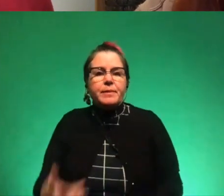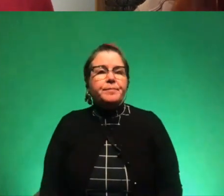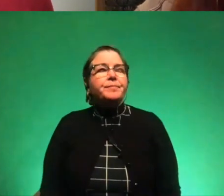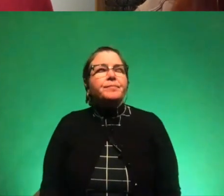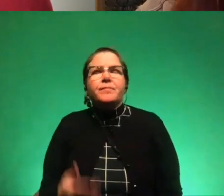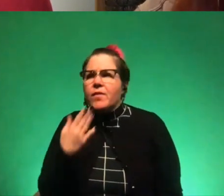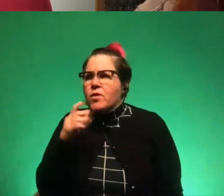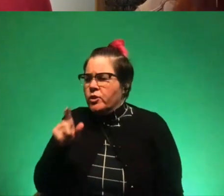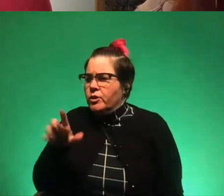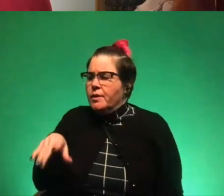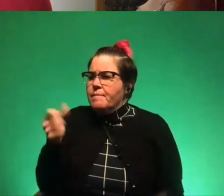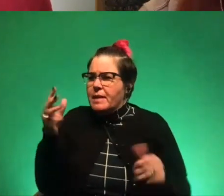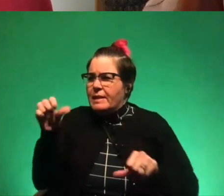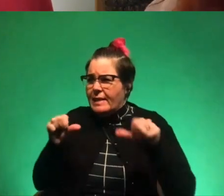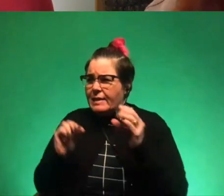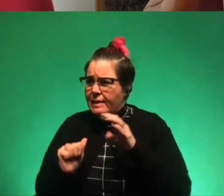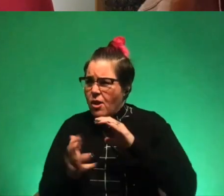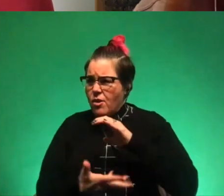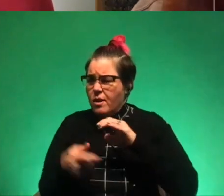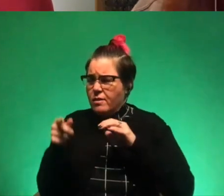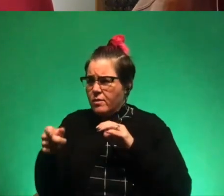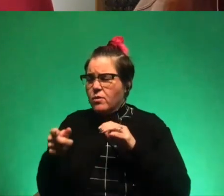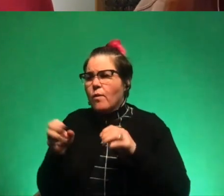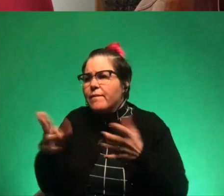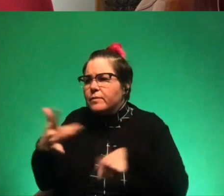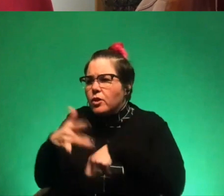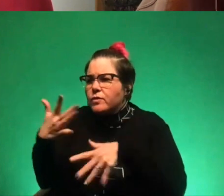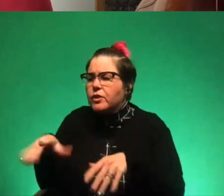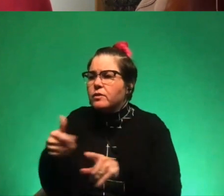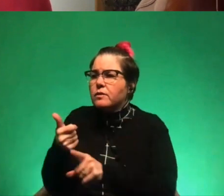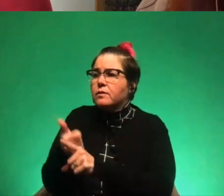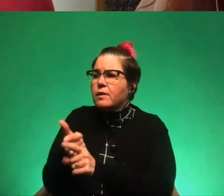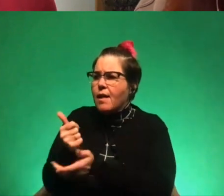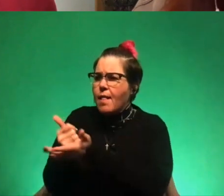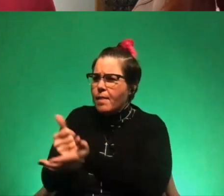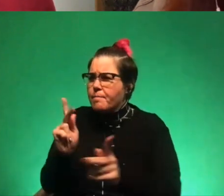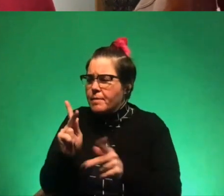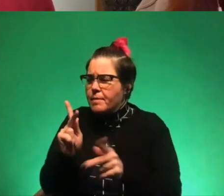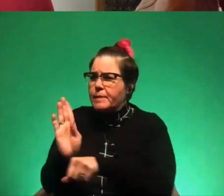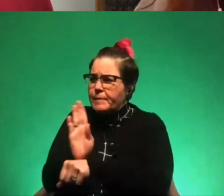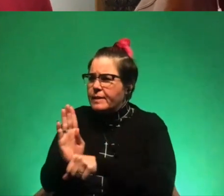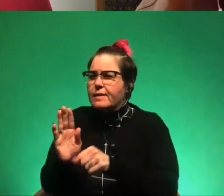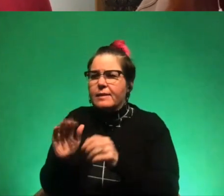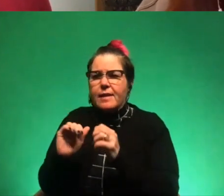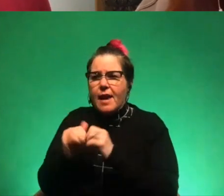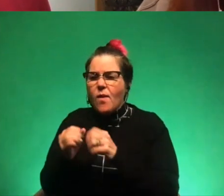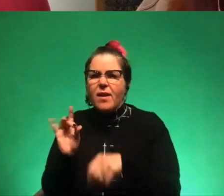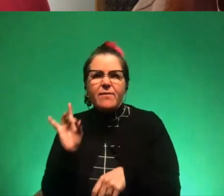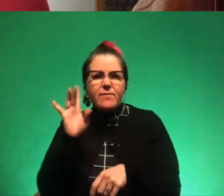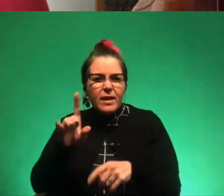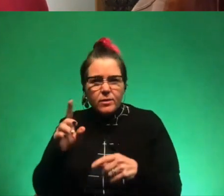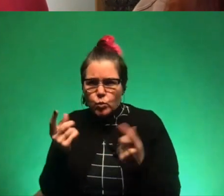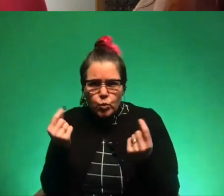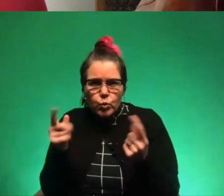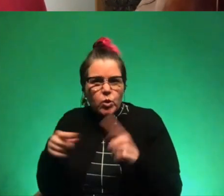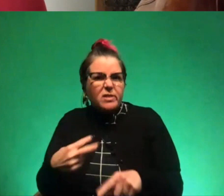a lot of scientists that are in Antarctica or have been helping people stay busy by giving them advice on what to do when you're stuck